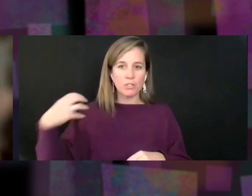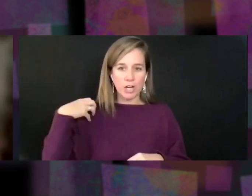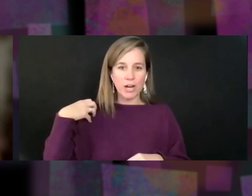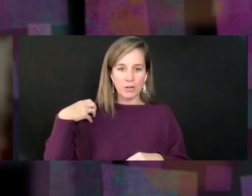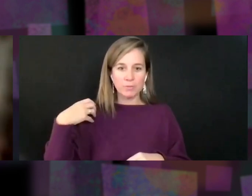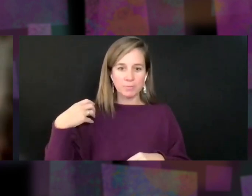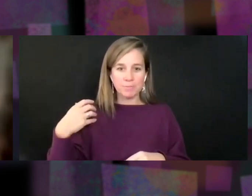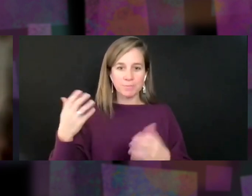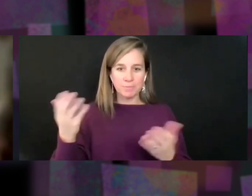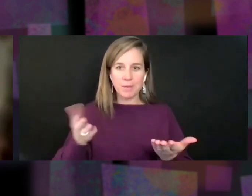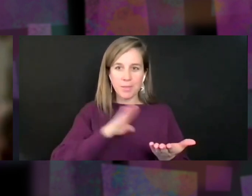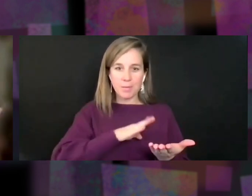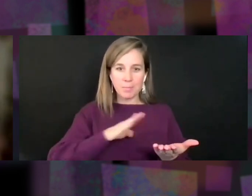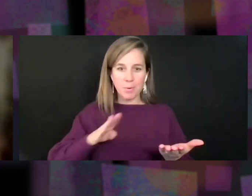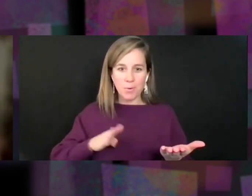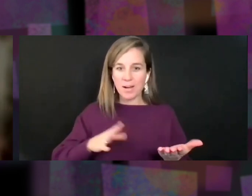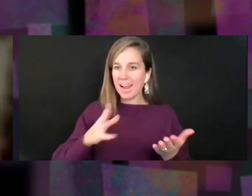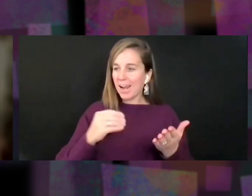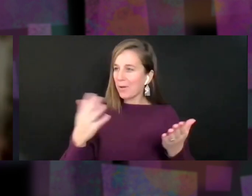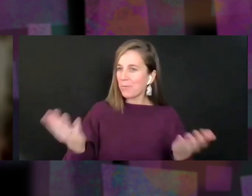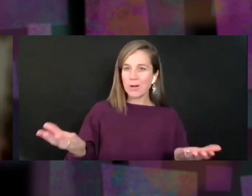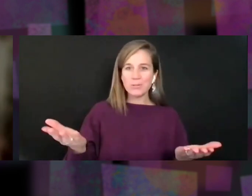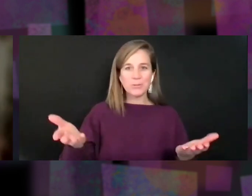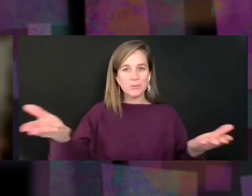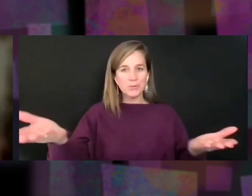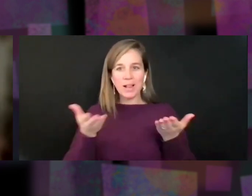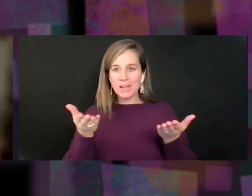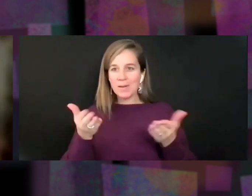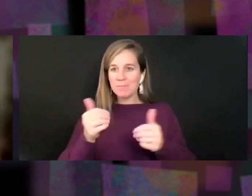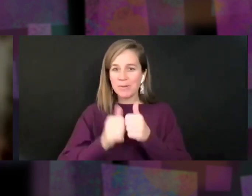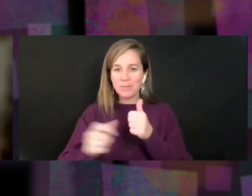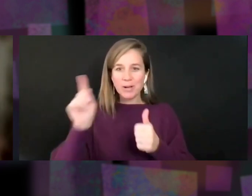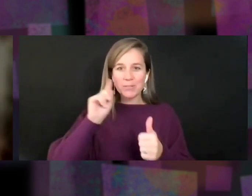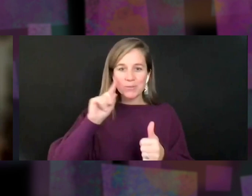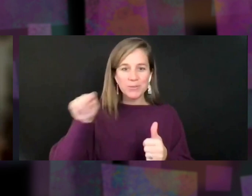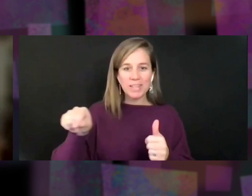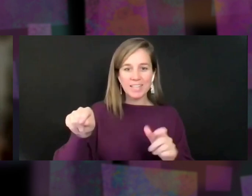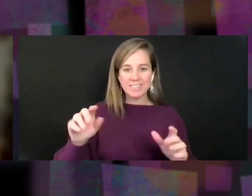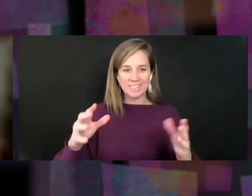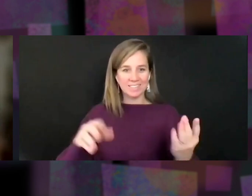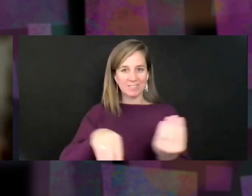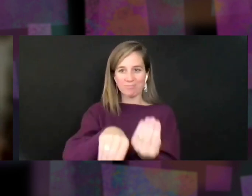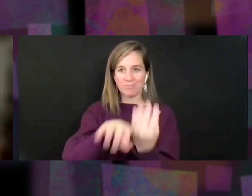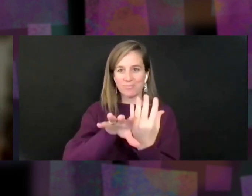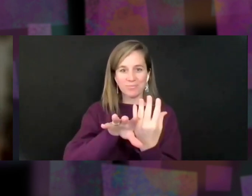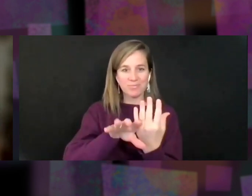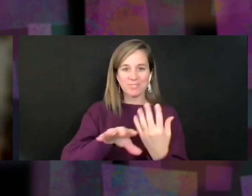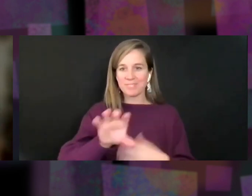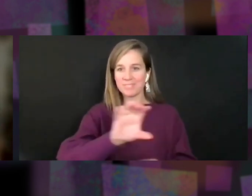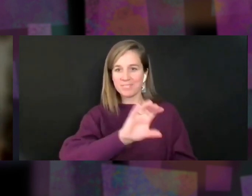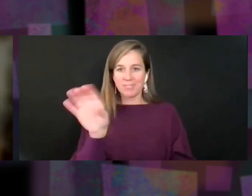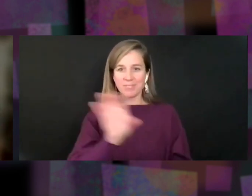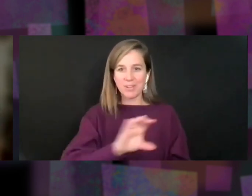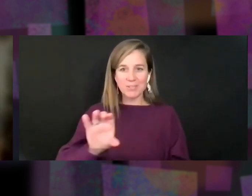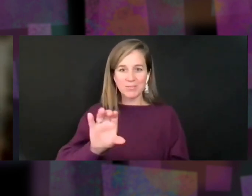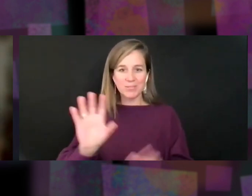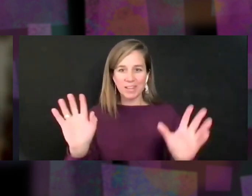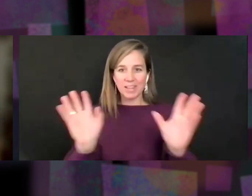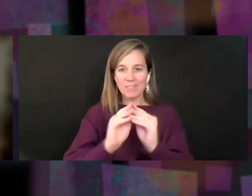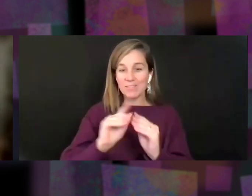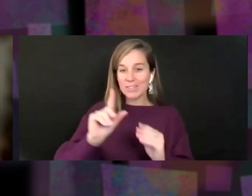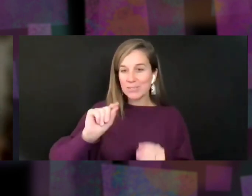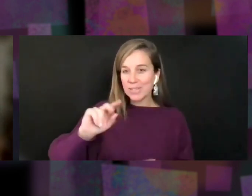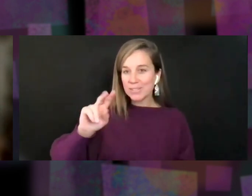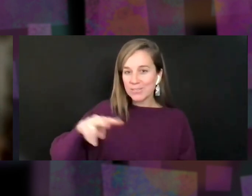NPN's virtual conference in 2022. I'm really glad you're all here. As